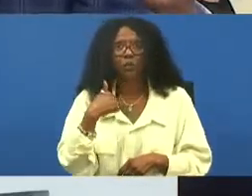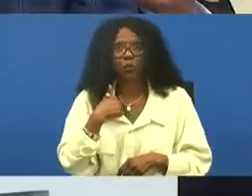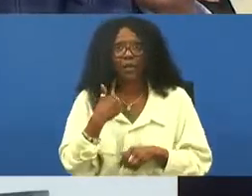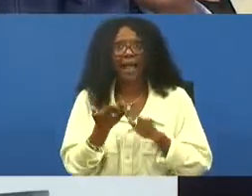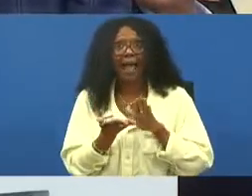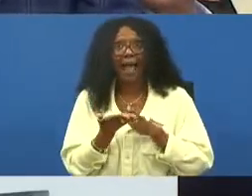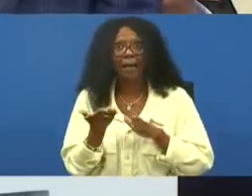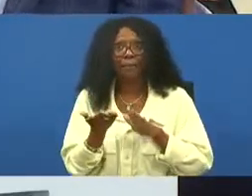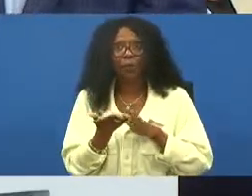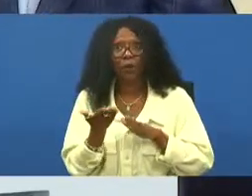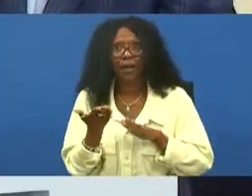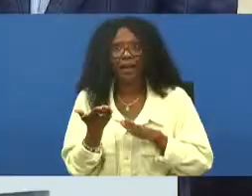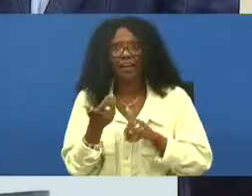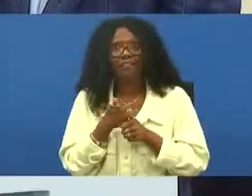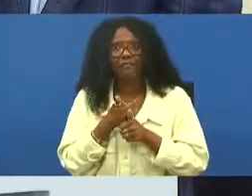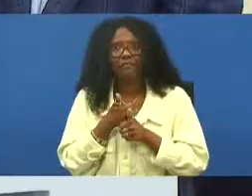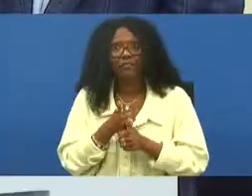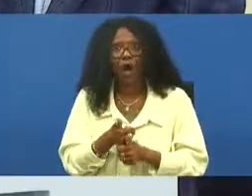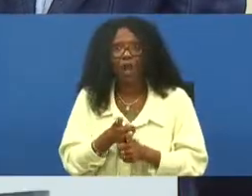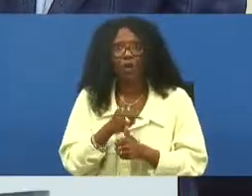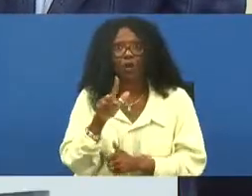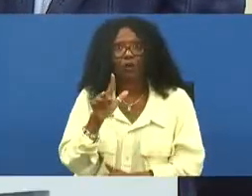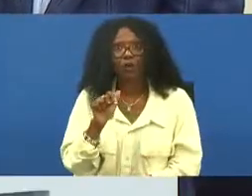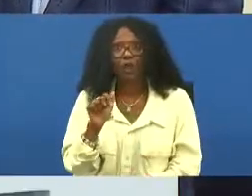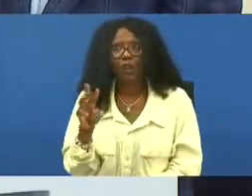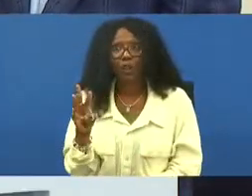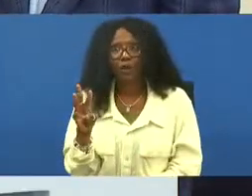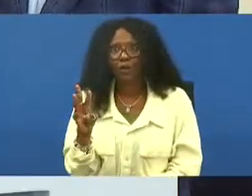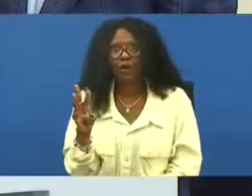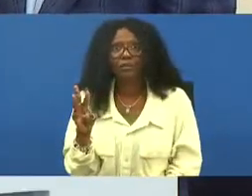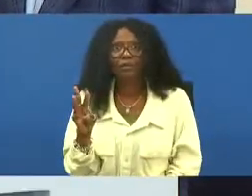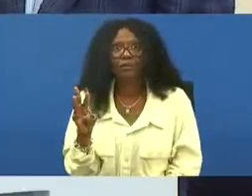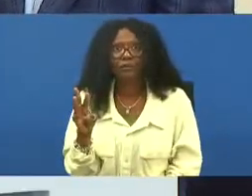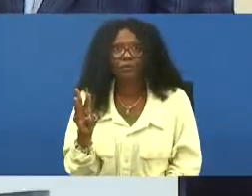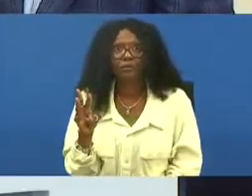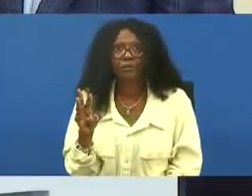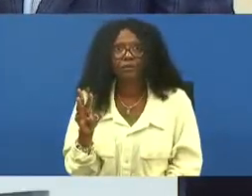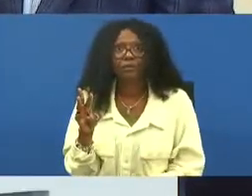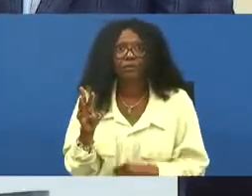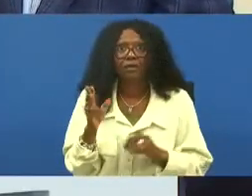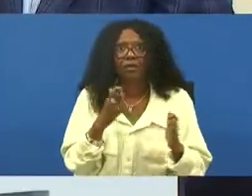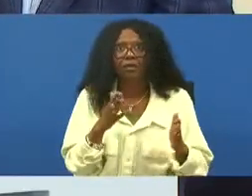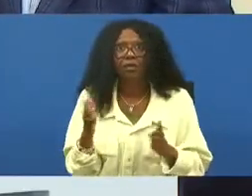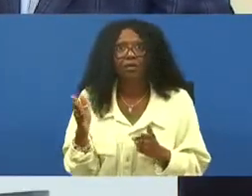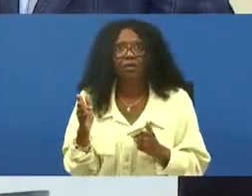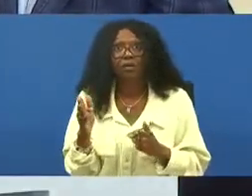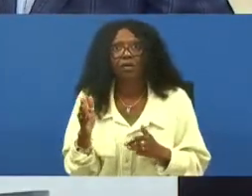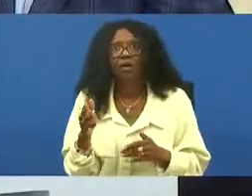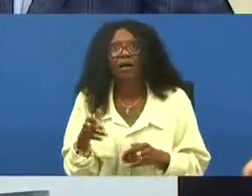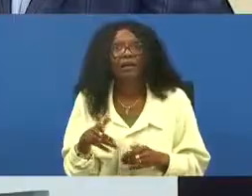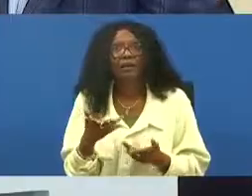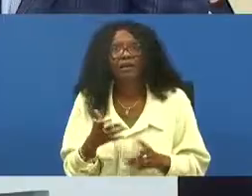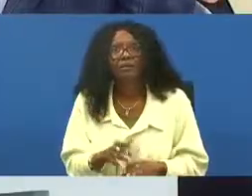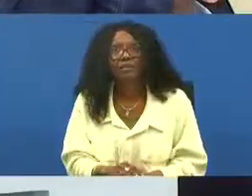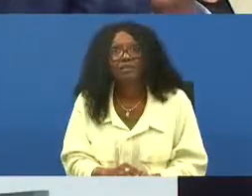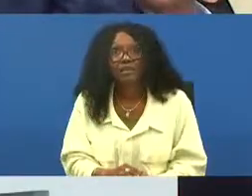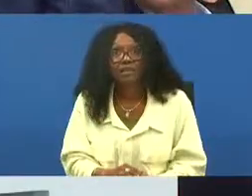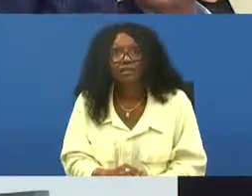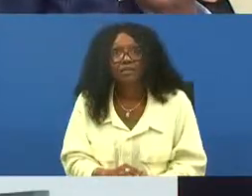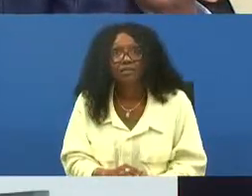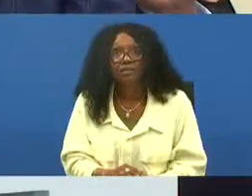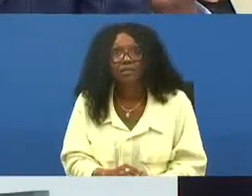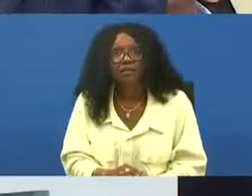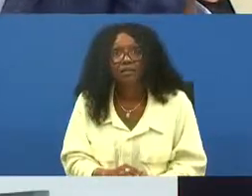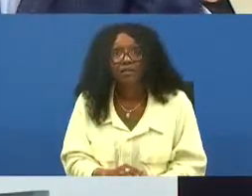operate in accordance with the law? Look, y'all have council members on all kind of boards. That's not uncommon. So it's a